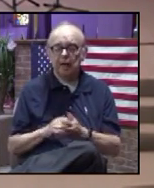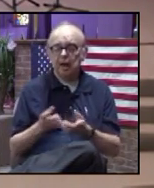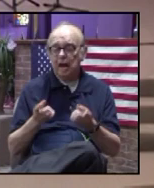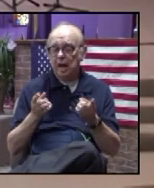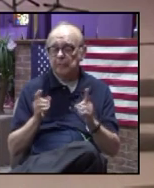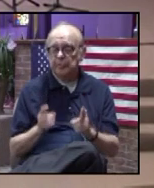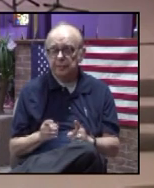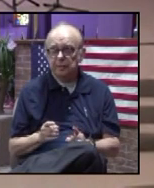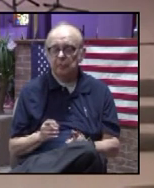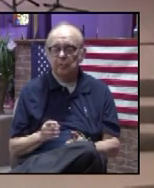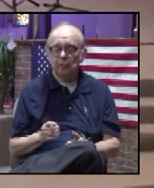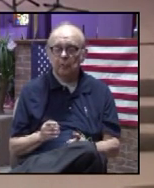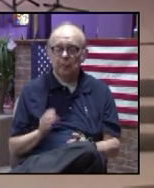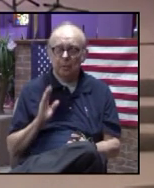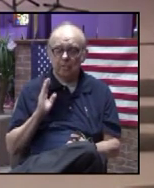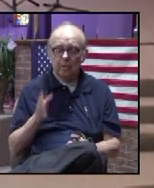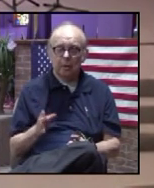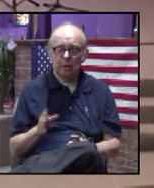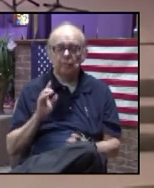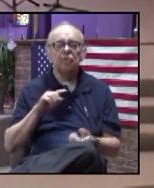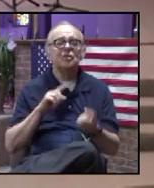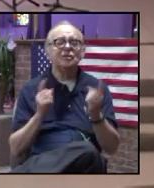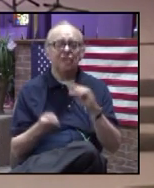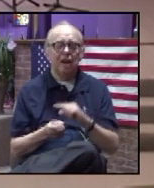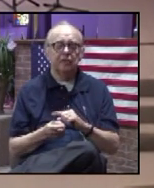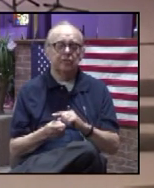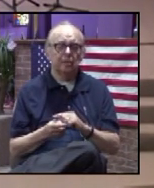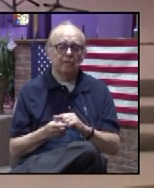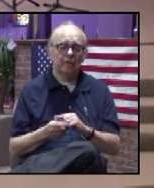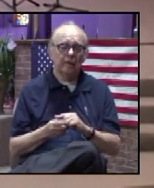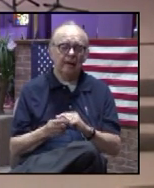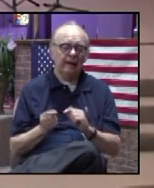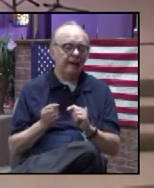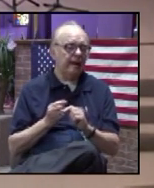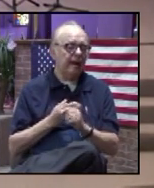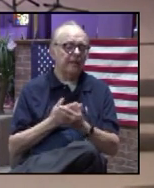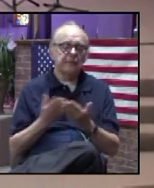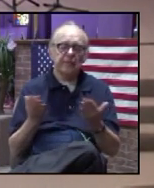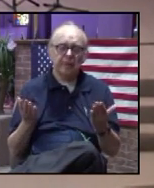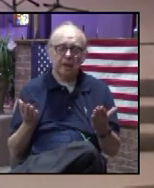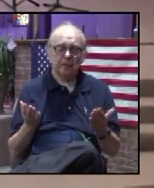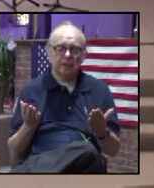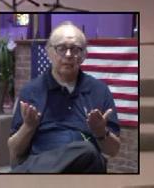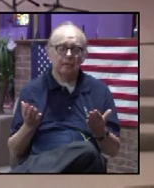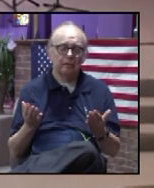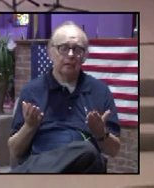happens, it's going to change everything.